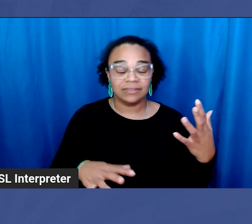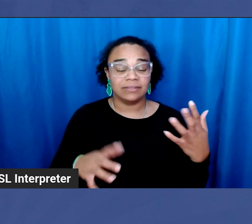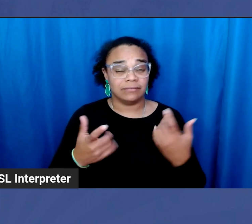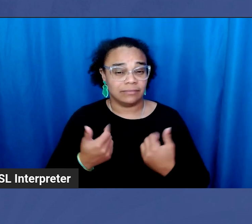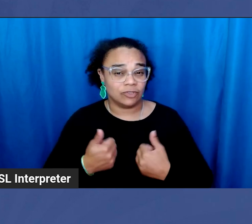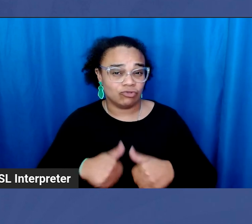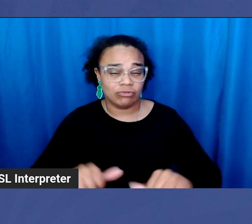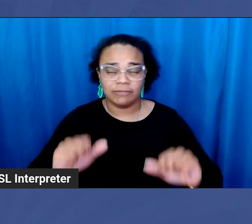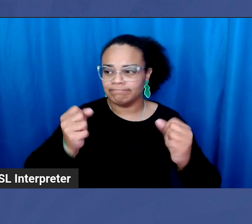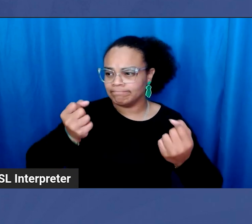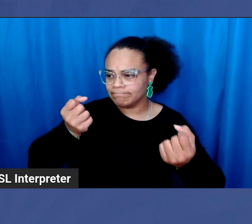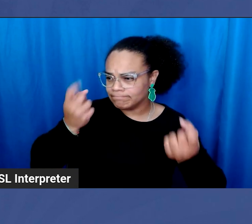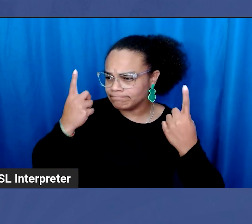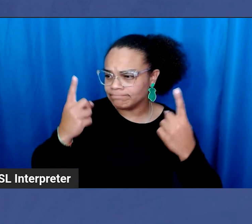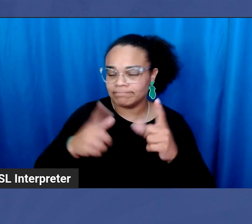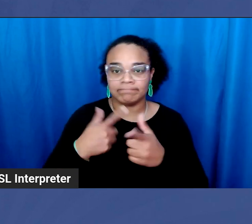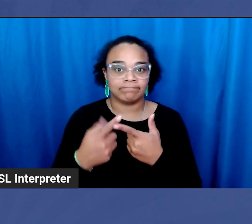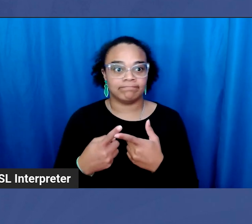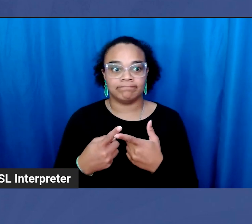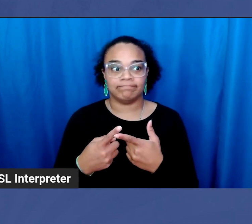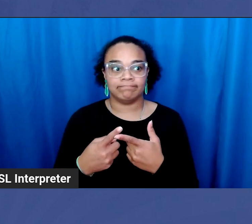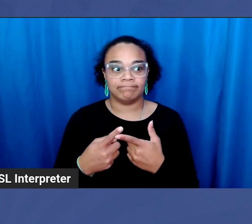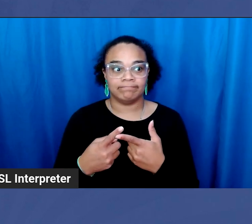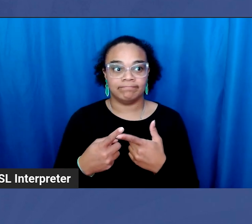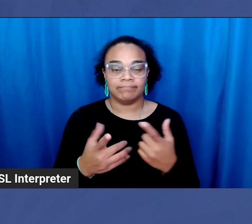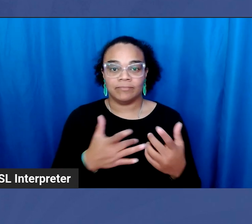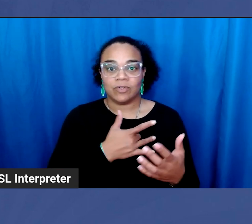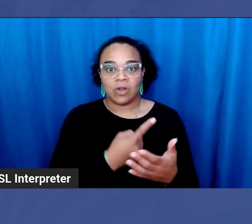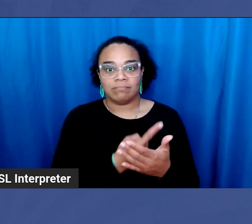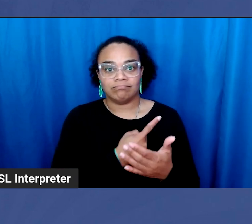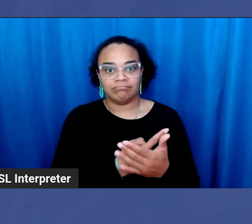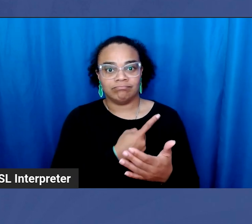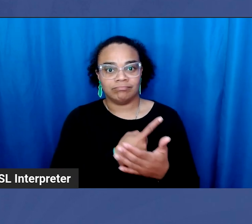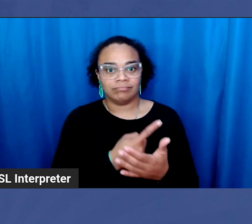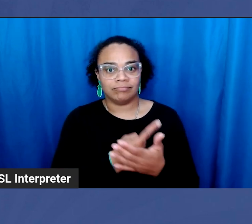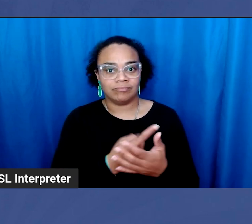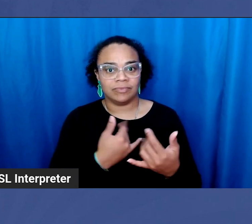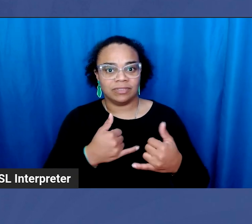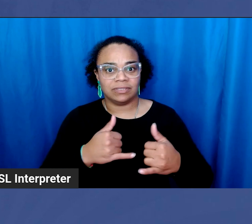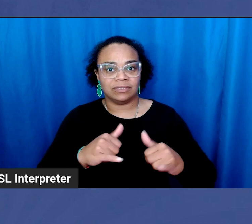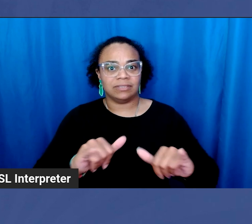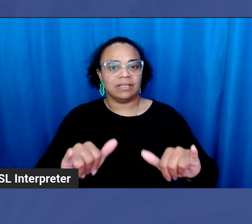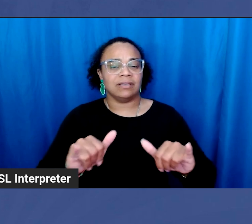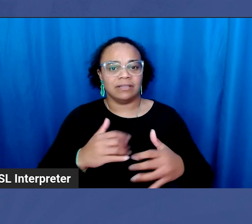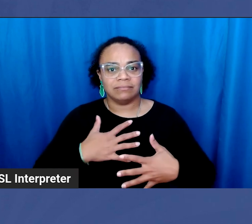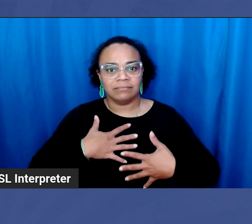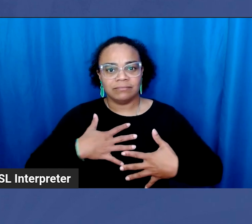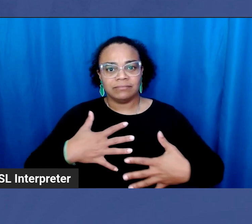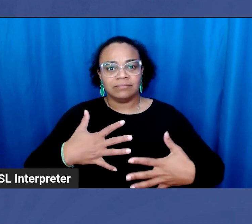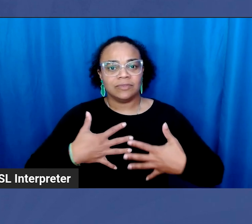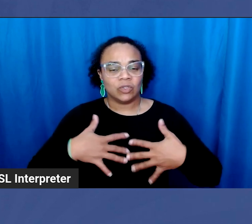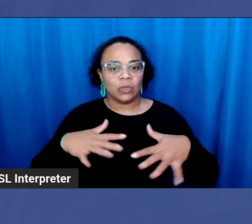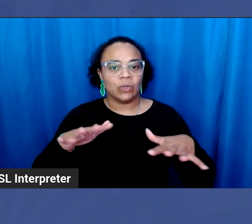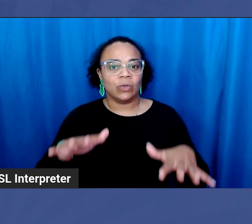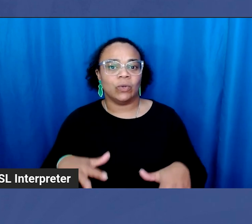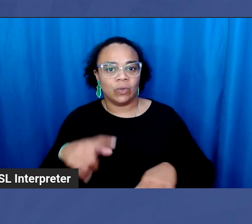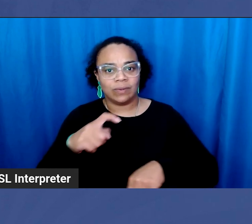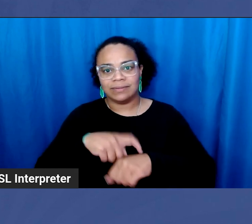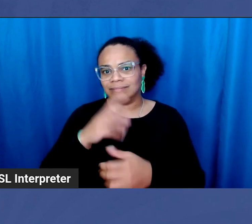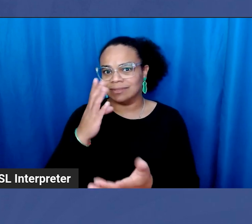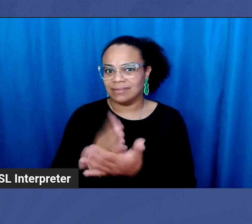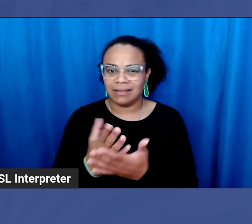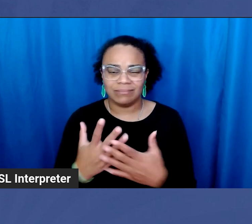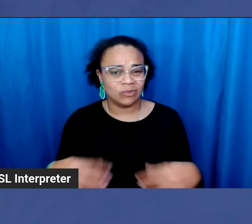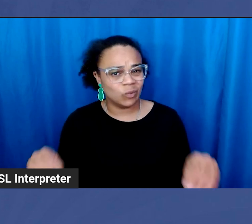at comprehension. Then, heartbeat still, breathing calm, time stopped, it is no